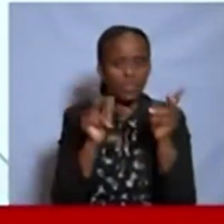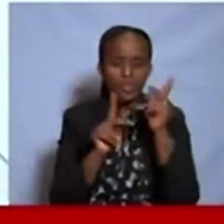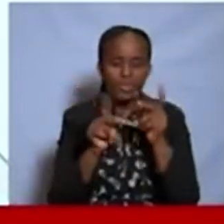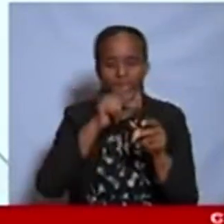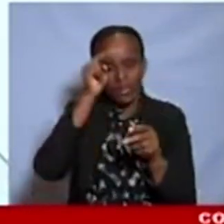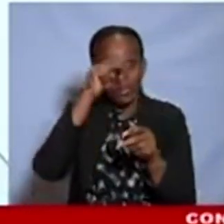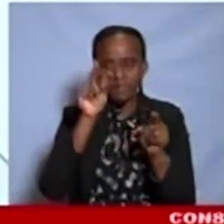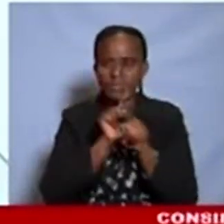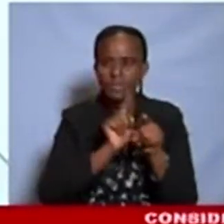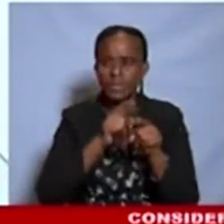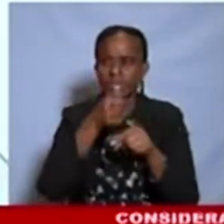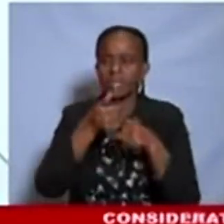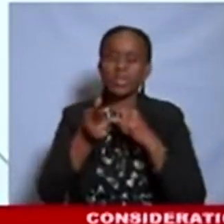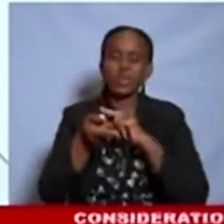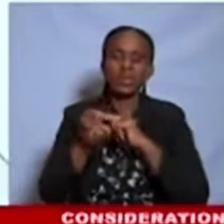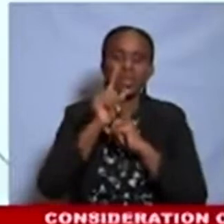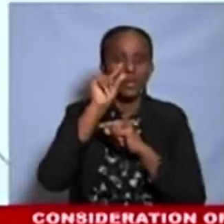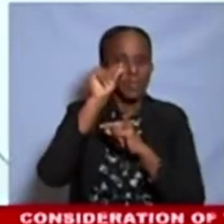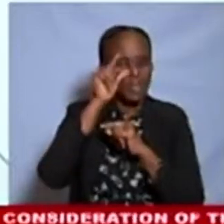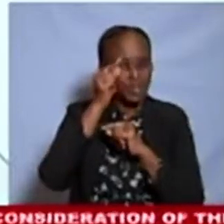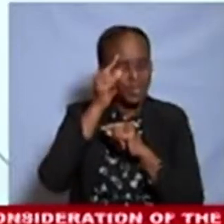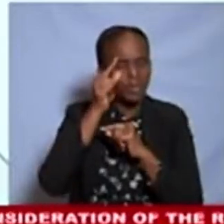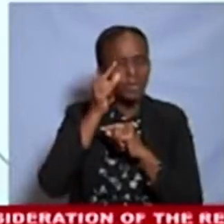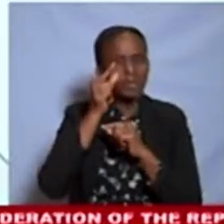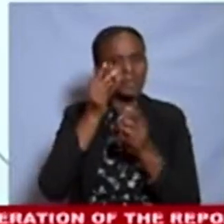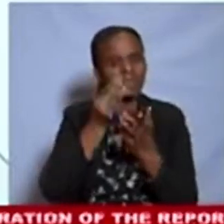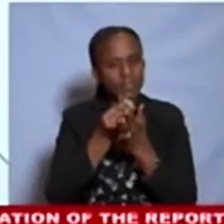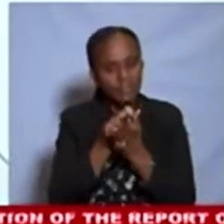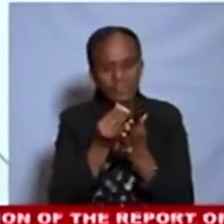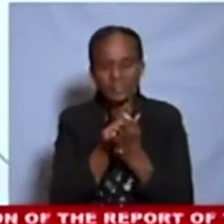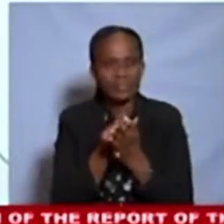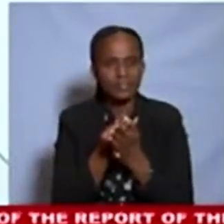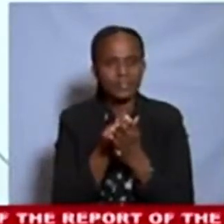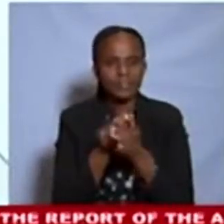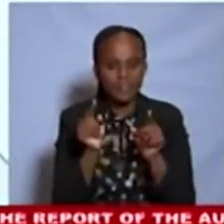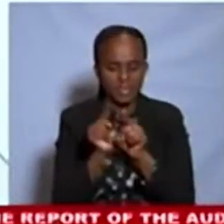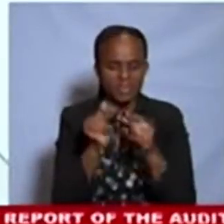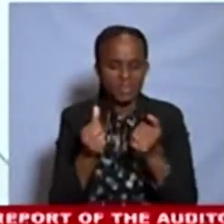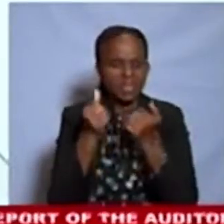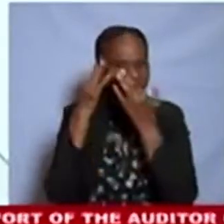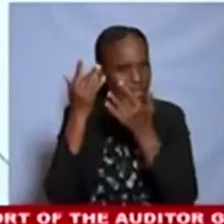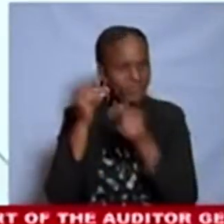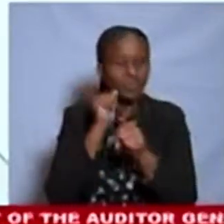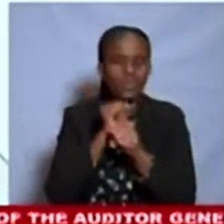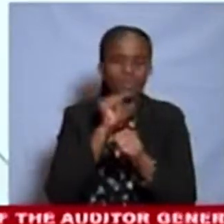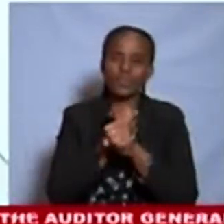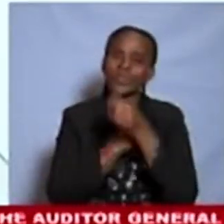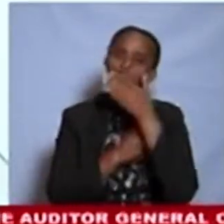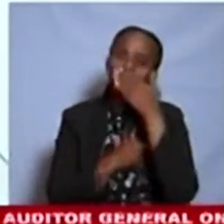you are also getting from mineral royalties, equalization fund, and we expect you to do better.